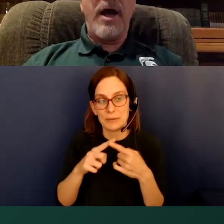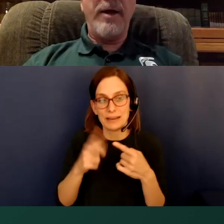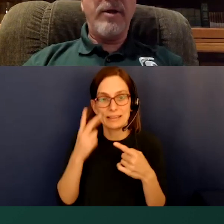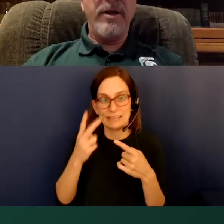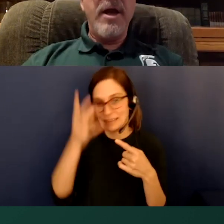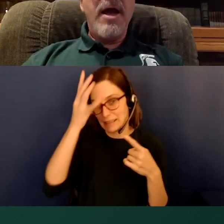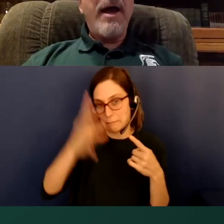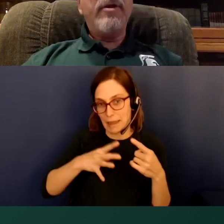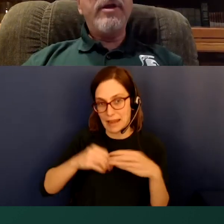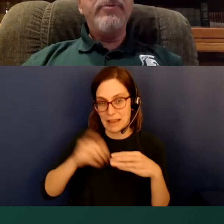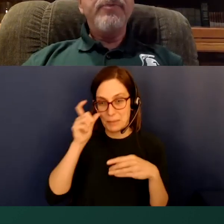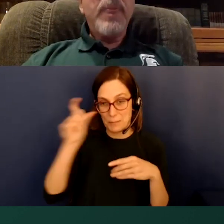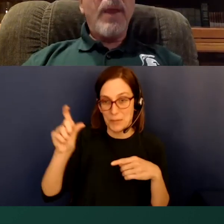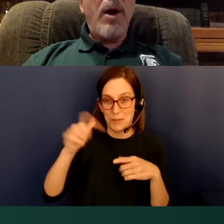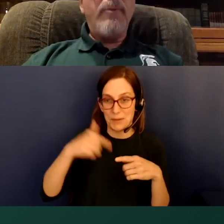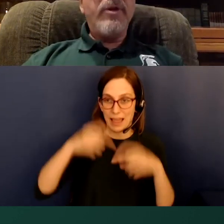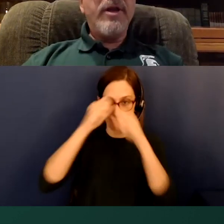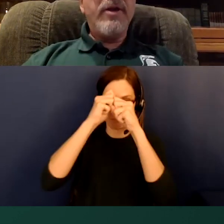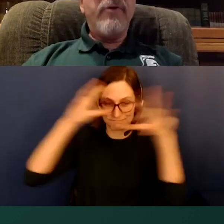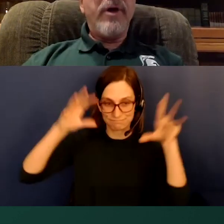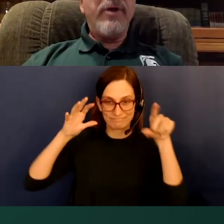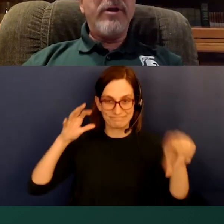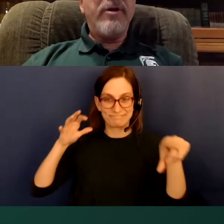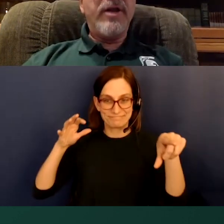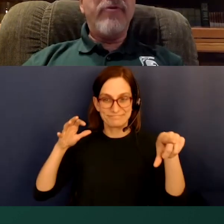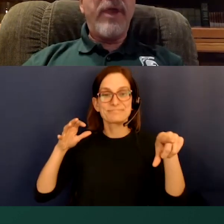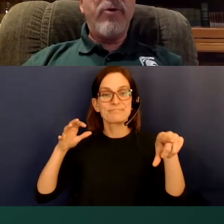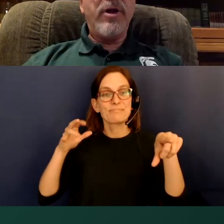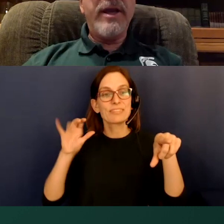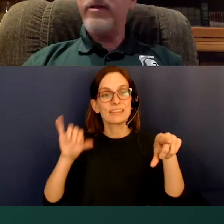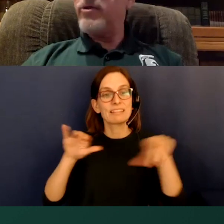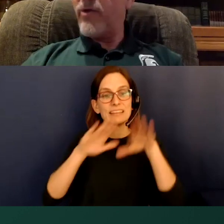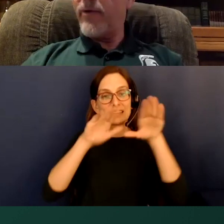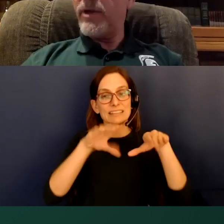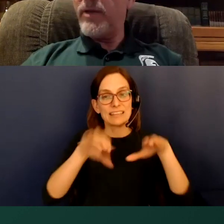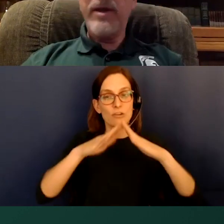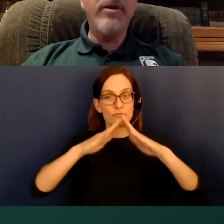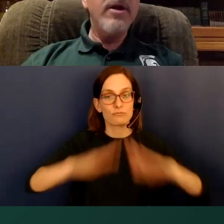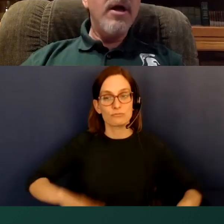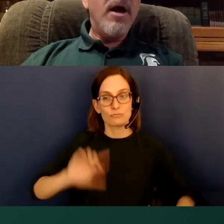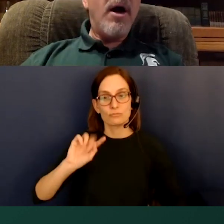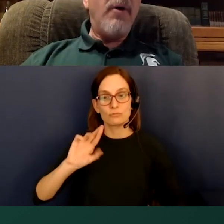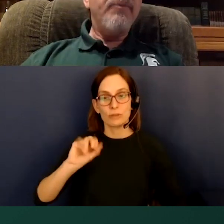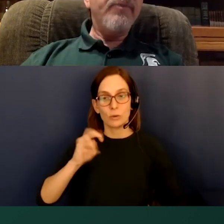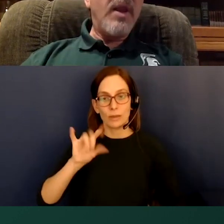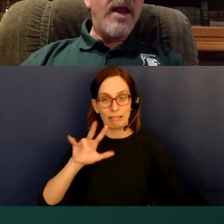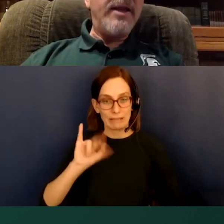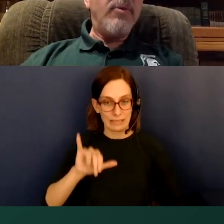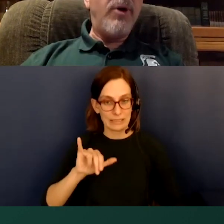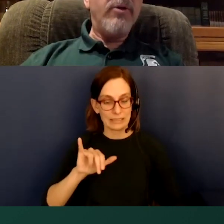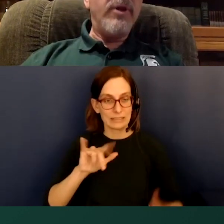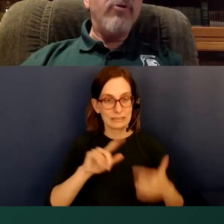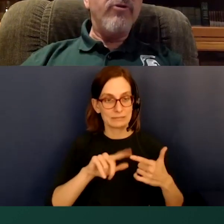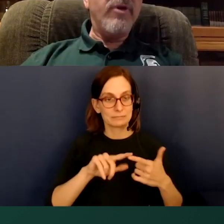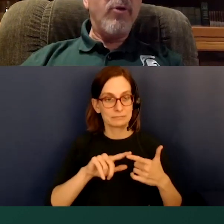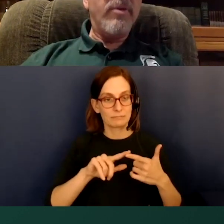is what I see. I see the sea of, I think this is the Sea of Tranquility, as in Tranquility Base. And here,